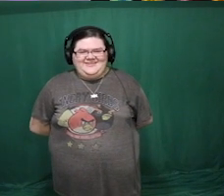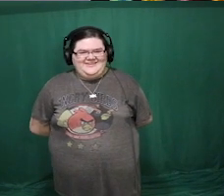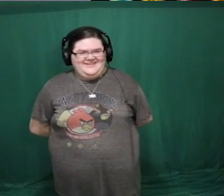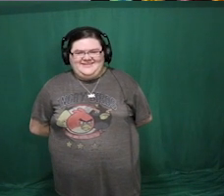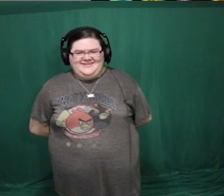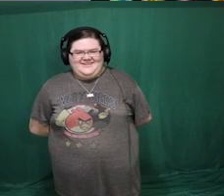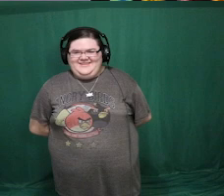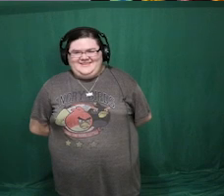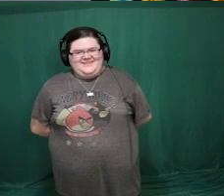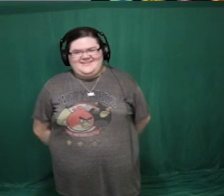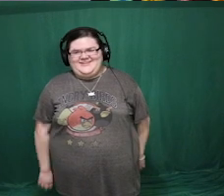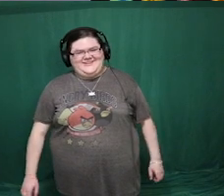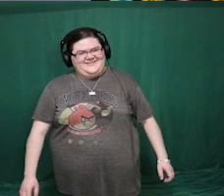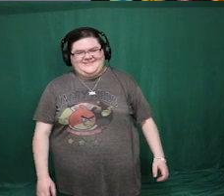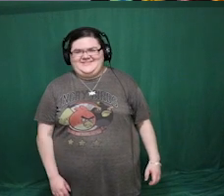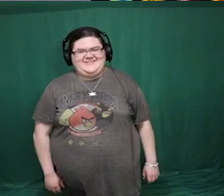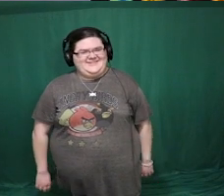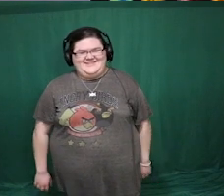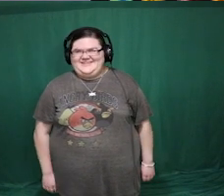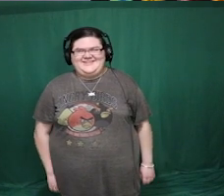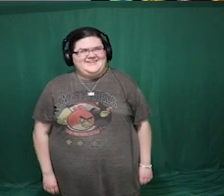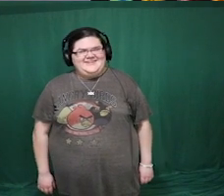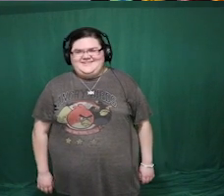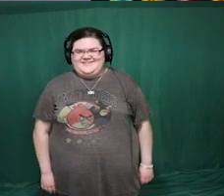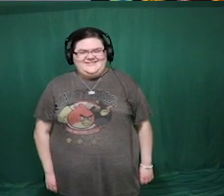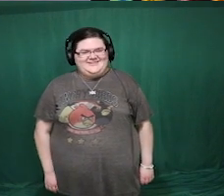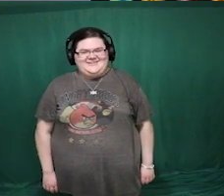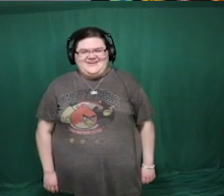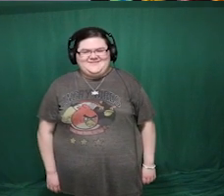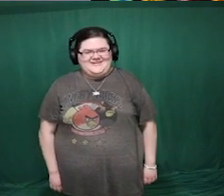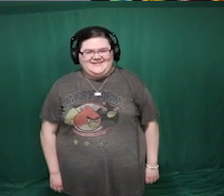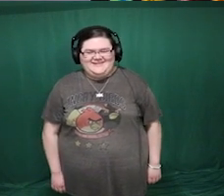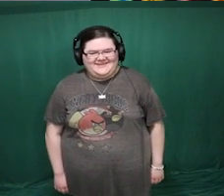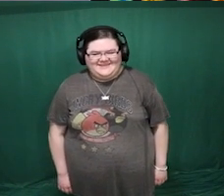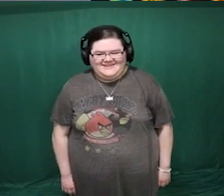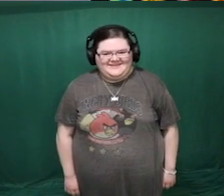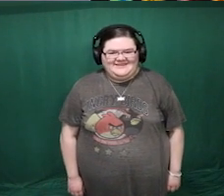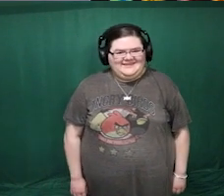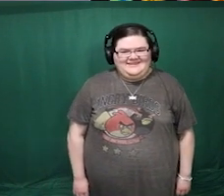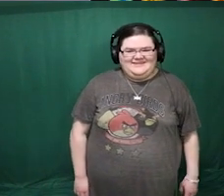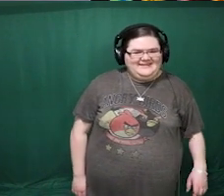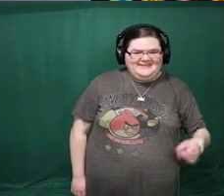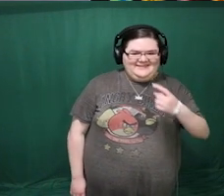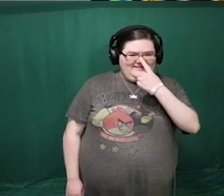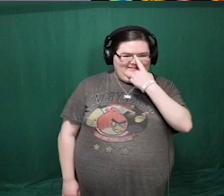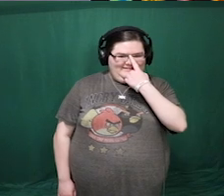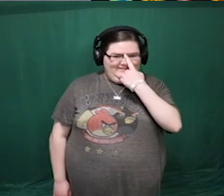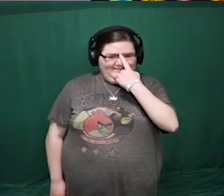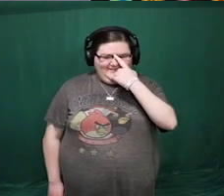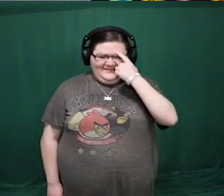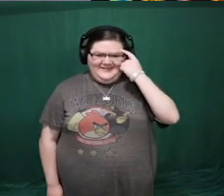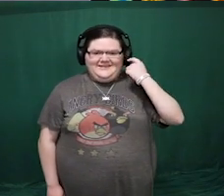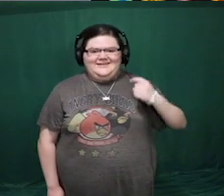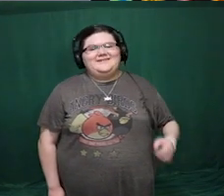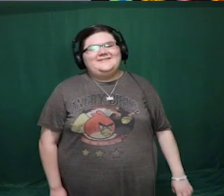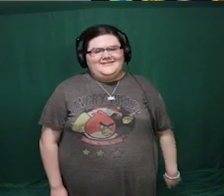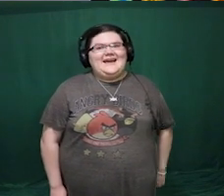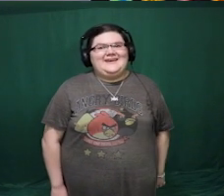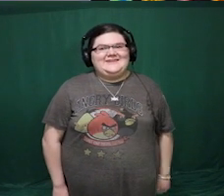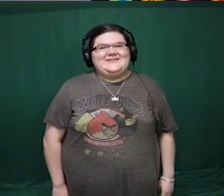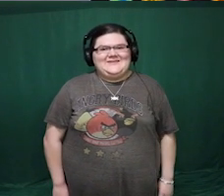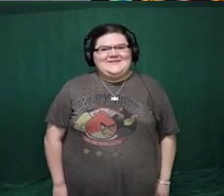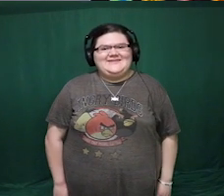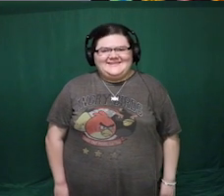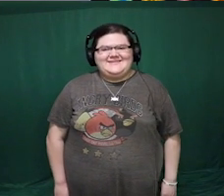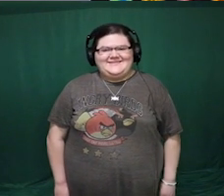Yeah! Third place don't need to see them teams. God damn it. Yes! Oh, right, that was fun. Right, we need to do that more.